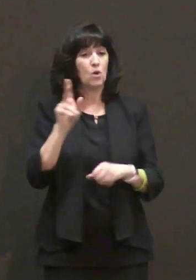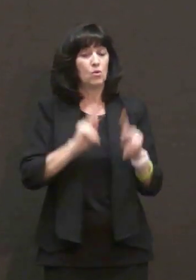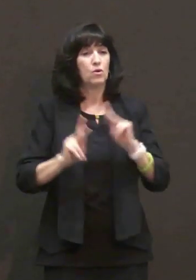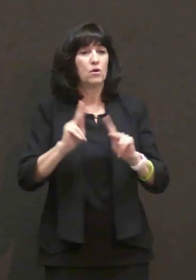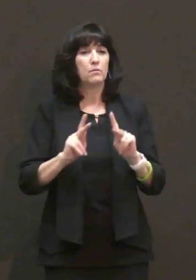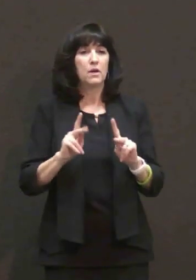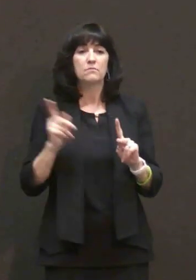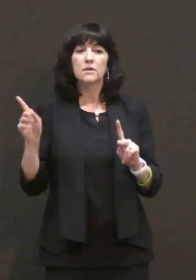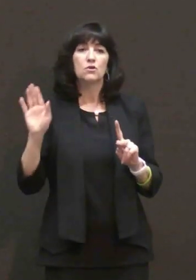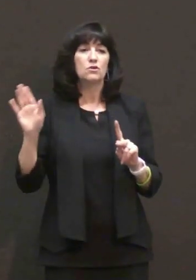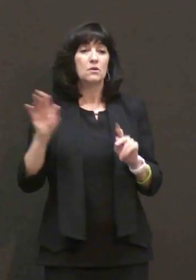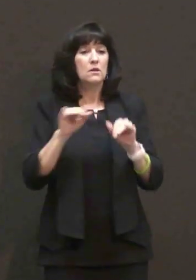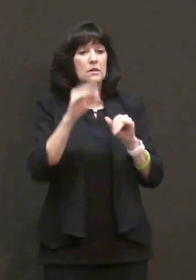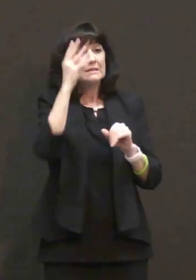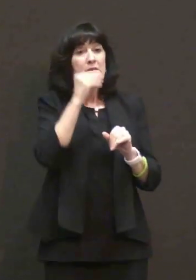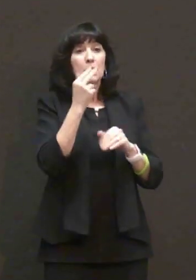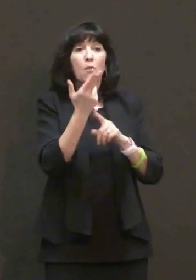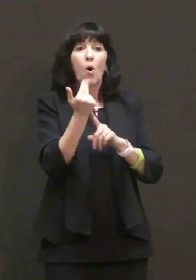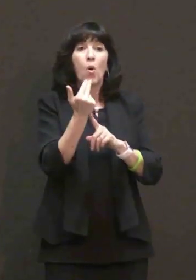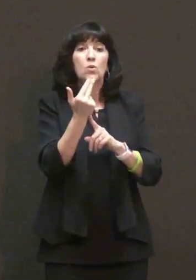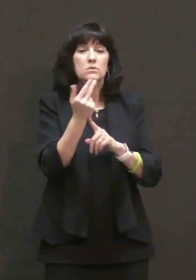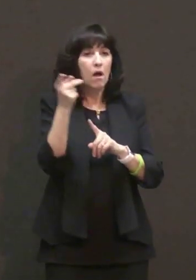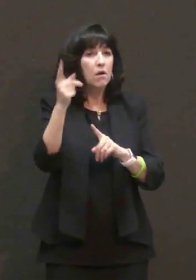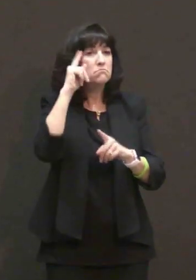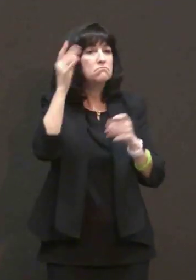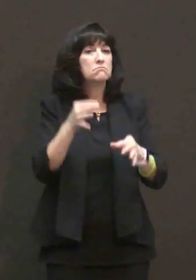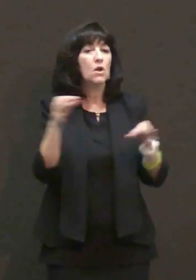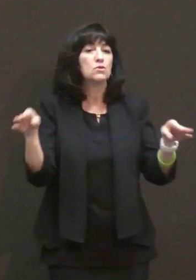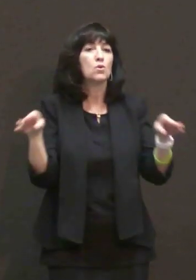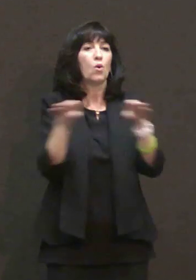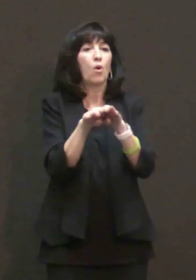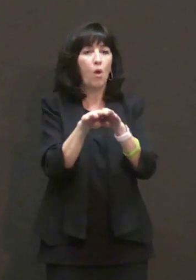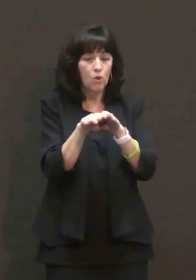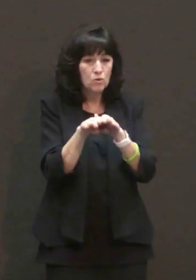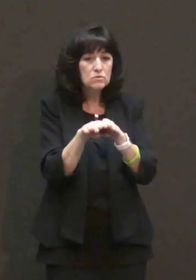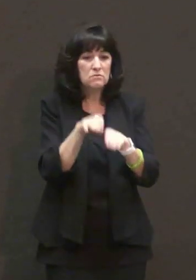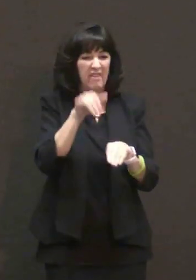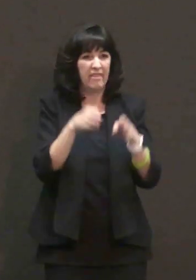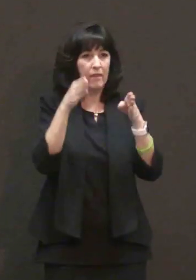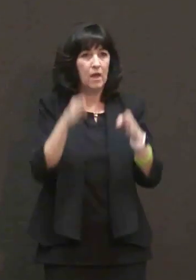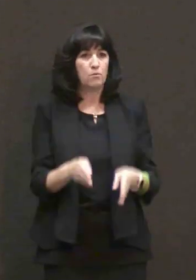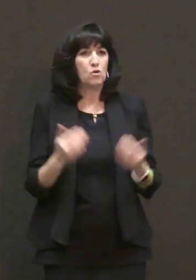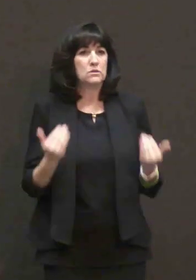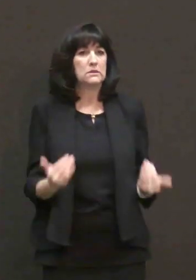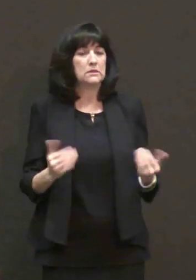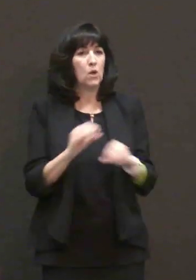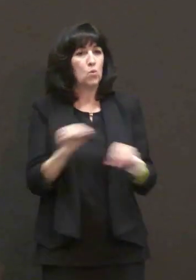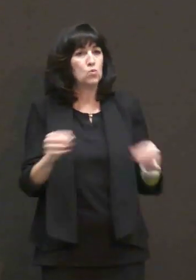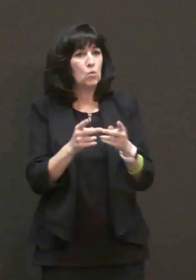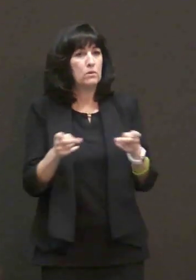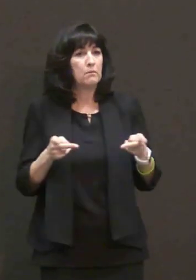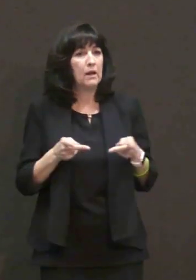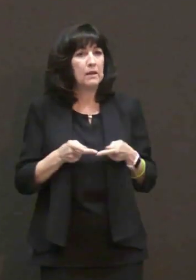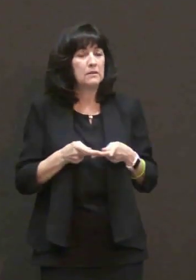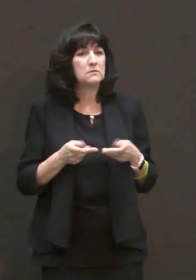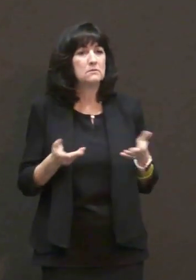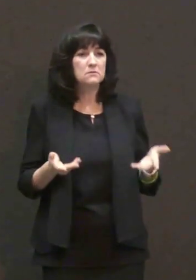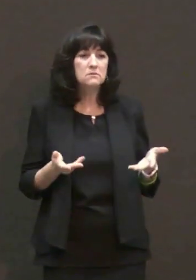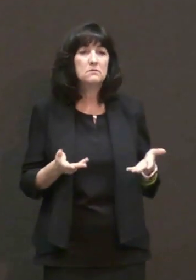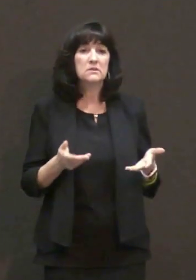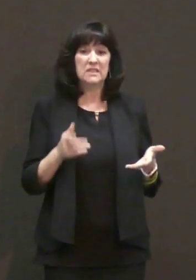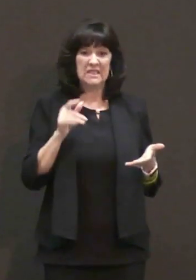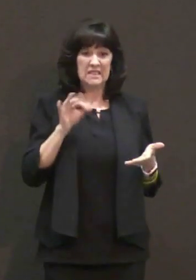of the hotel closure that was instituted effective tonight due to extenuating circumstances. What should they do when a hotel they